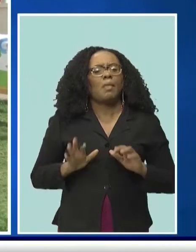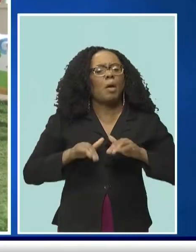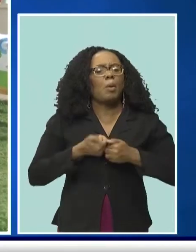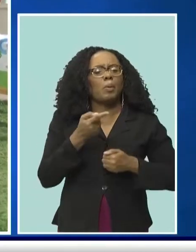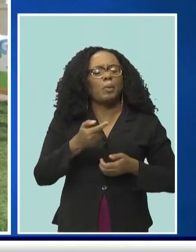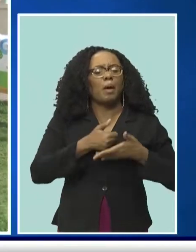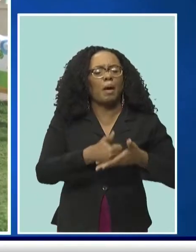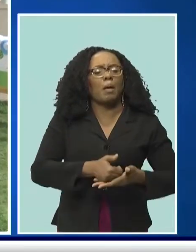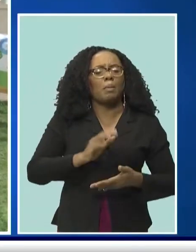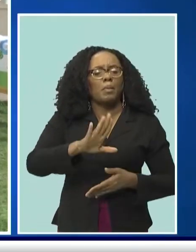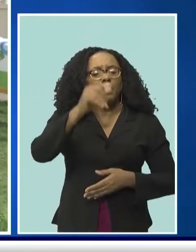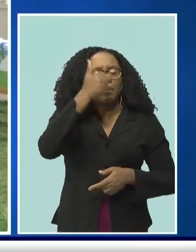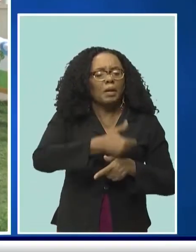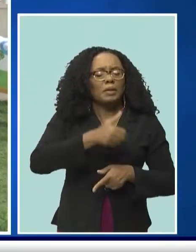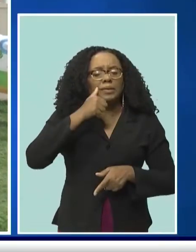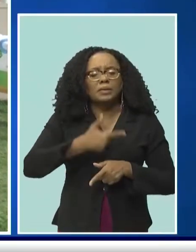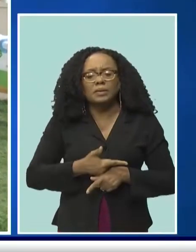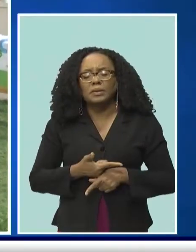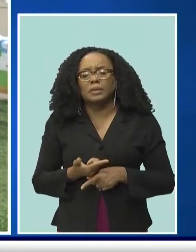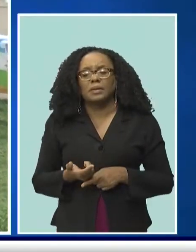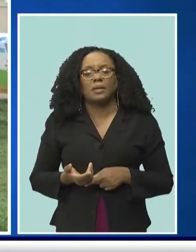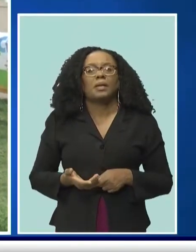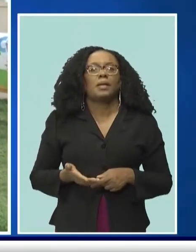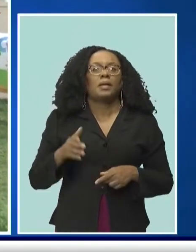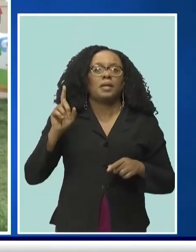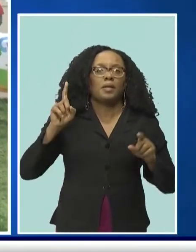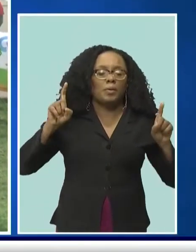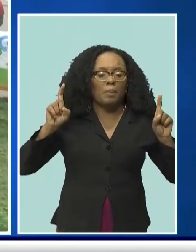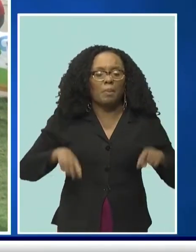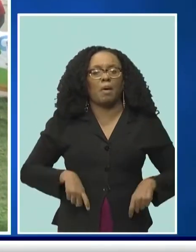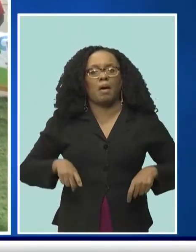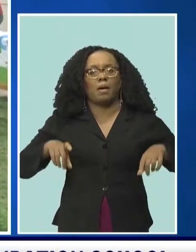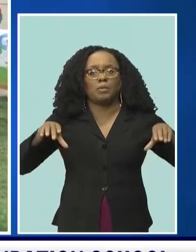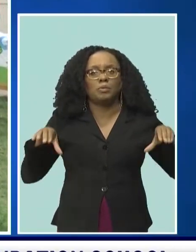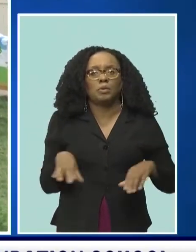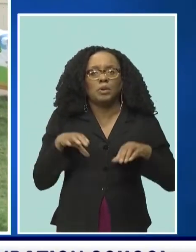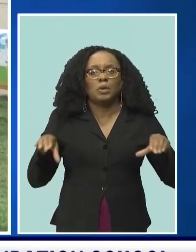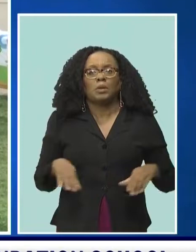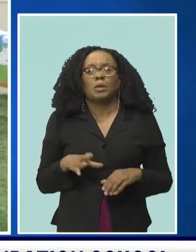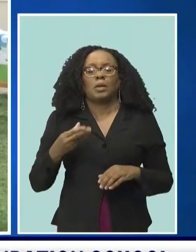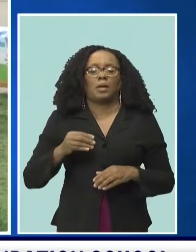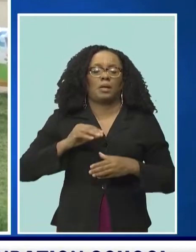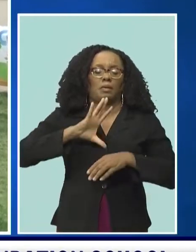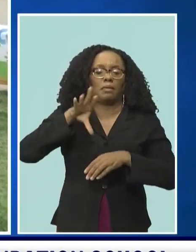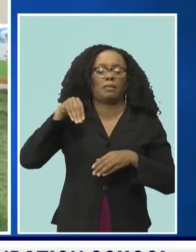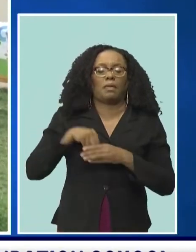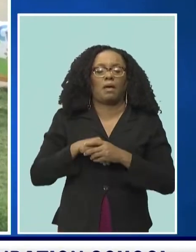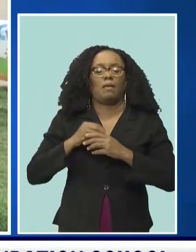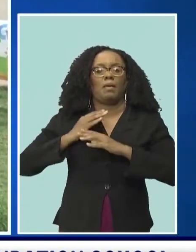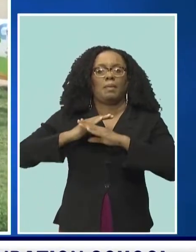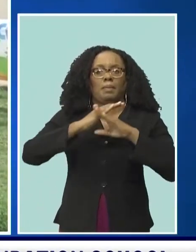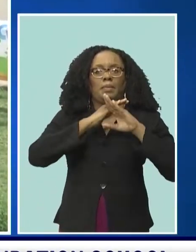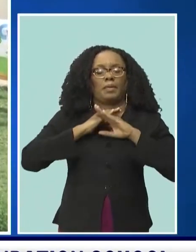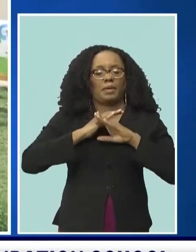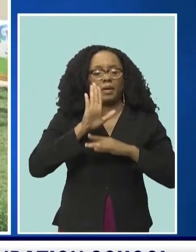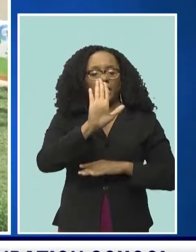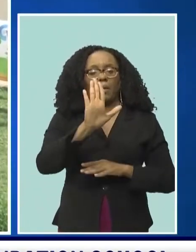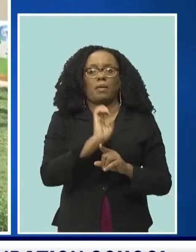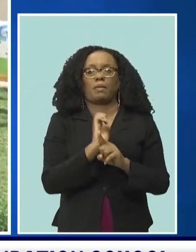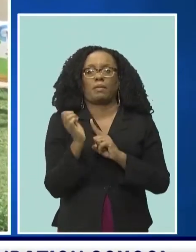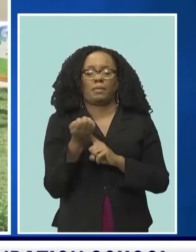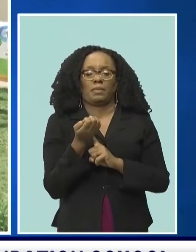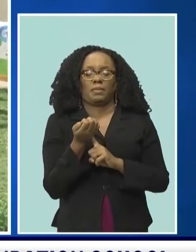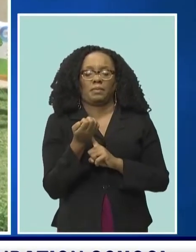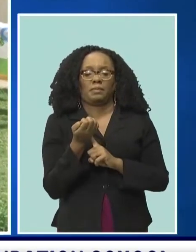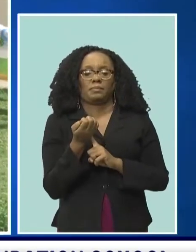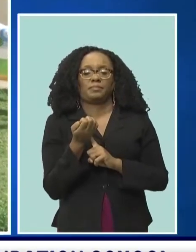large is if you are able to put your hands to the plow and be involved in protecting your environment. It